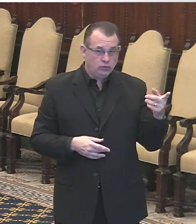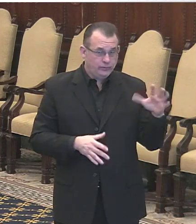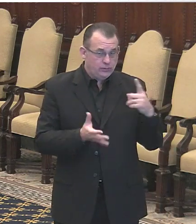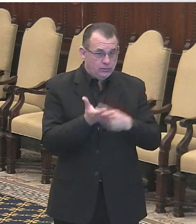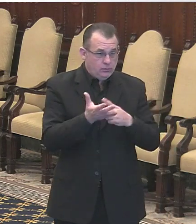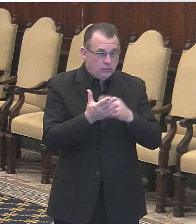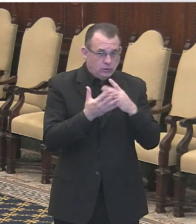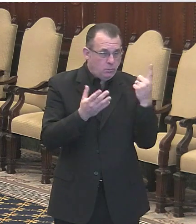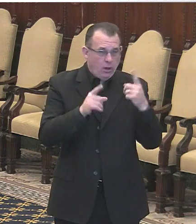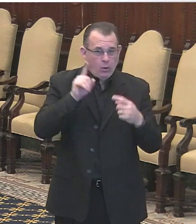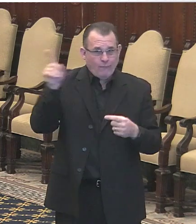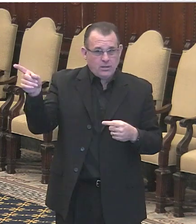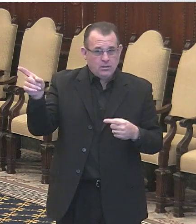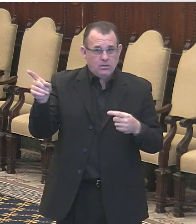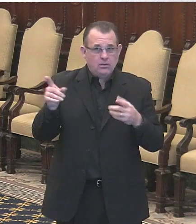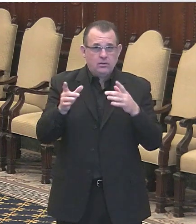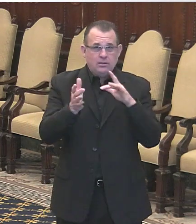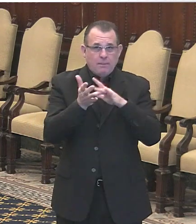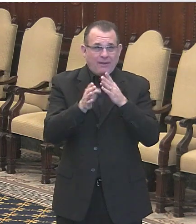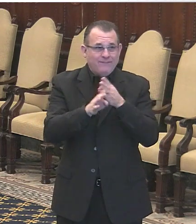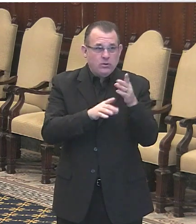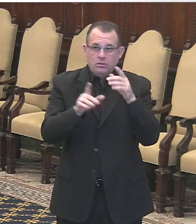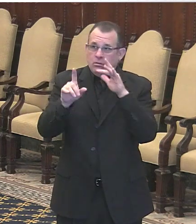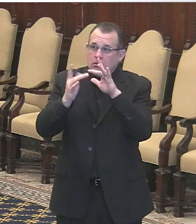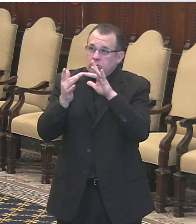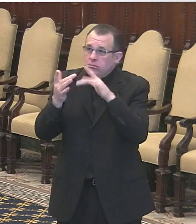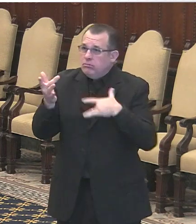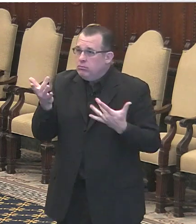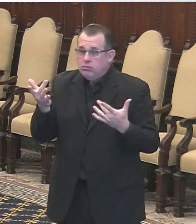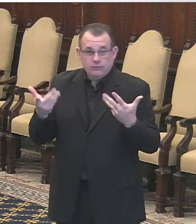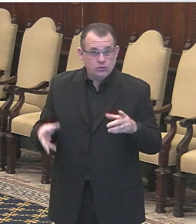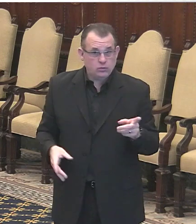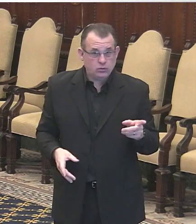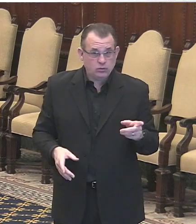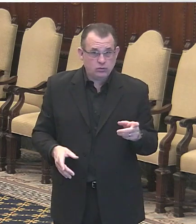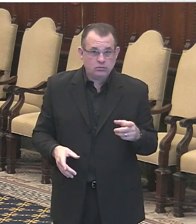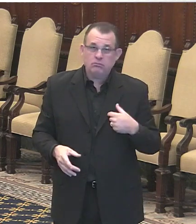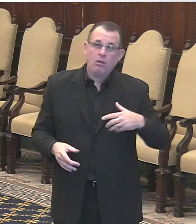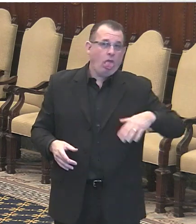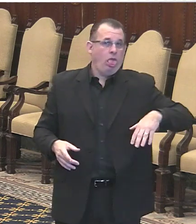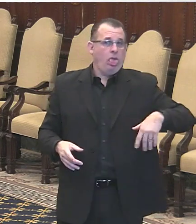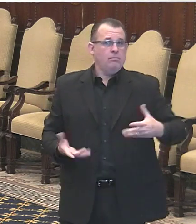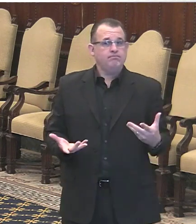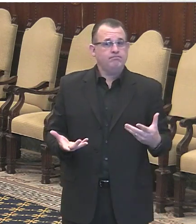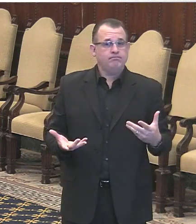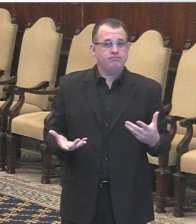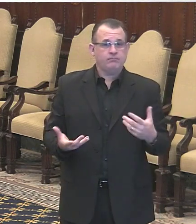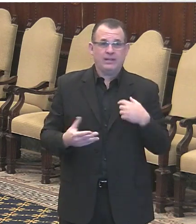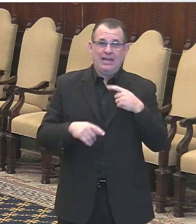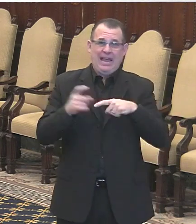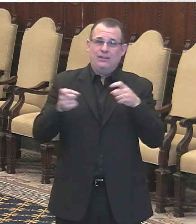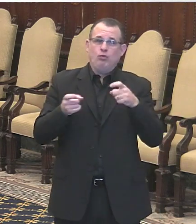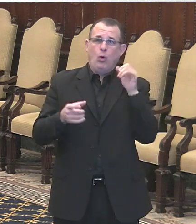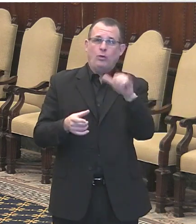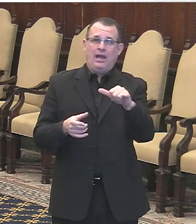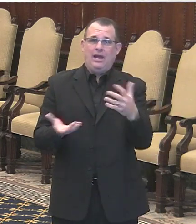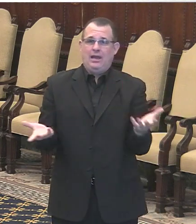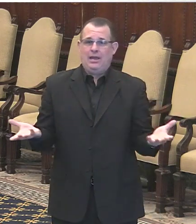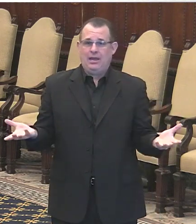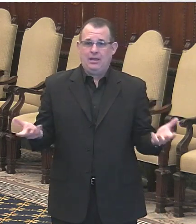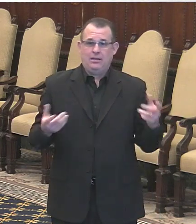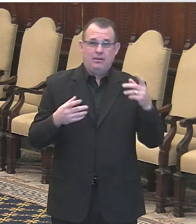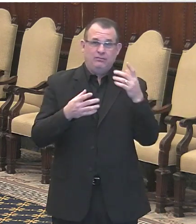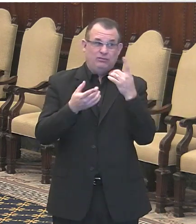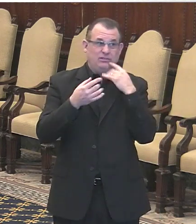medical fields in those counties, but. We haven't. We don't really have control of that. It's a free country. People can go to the beach if they